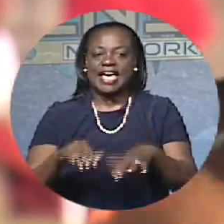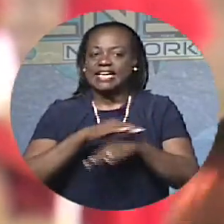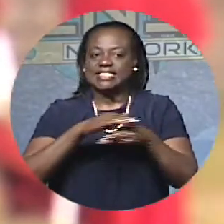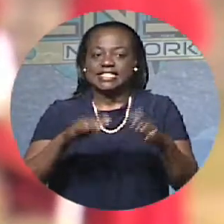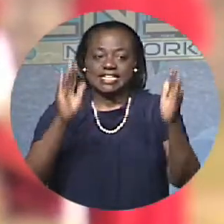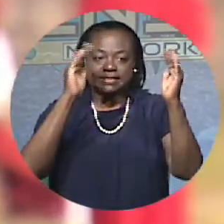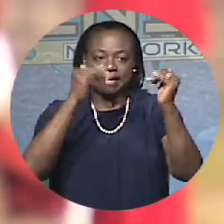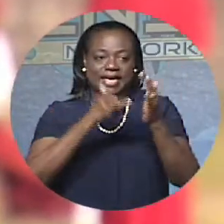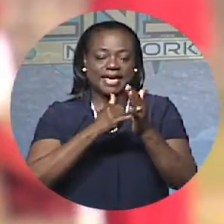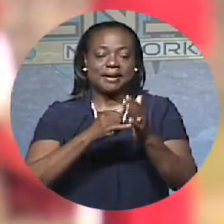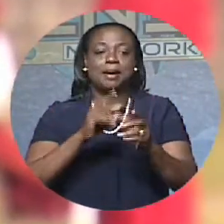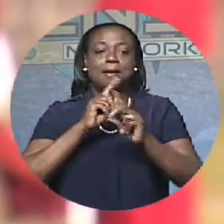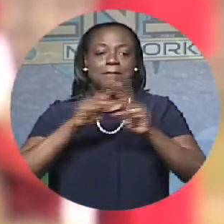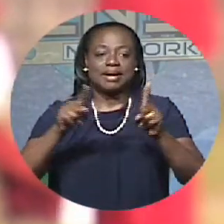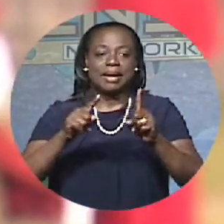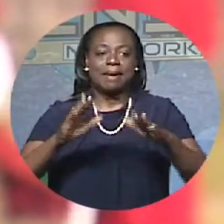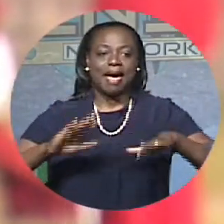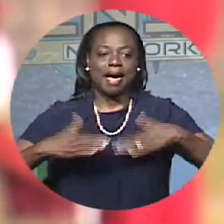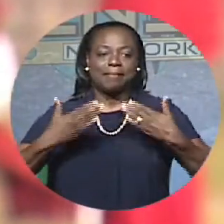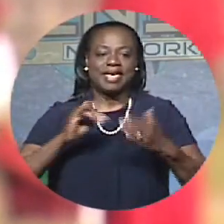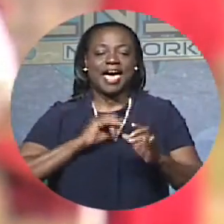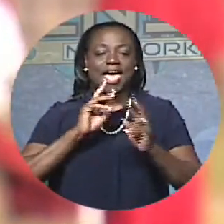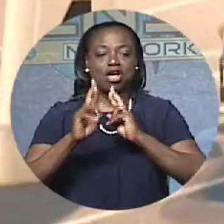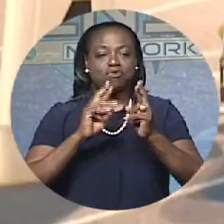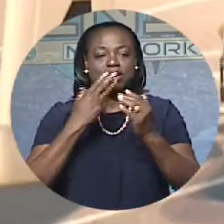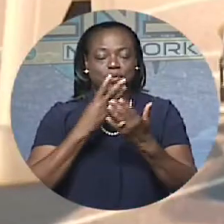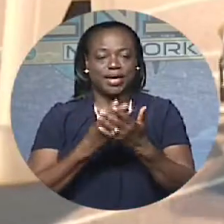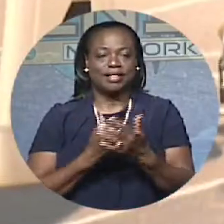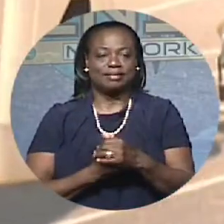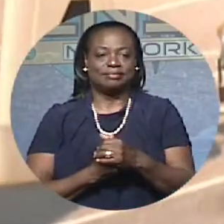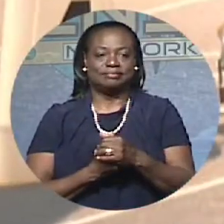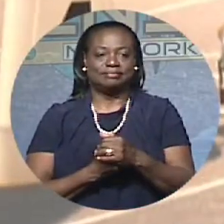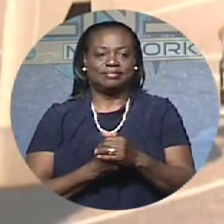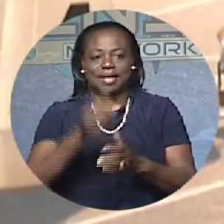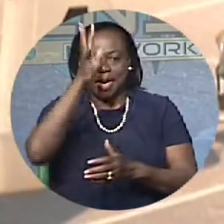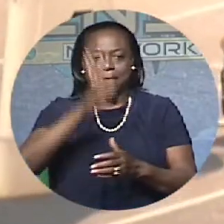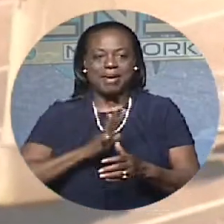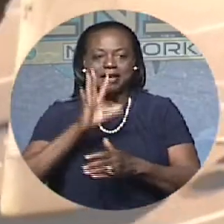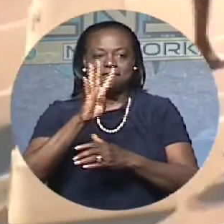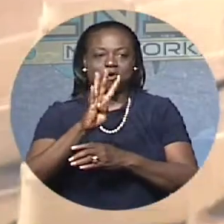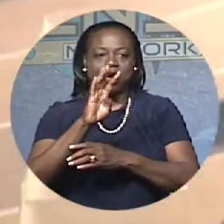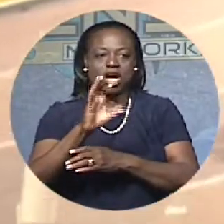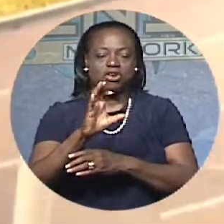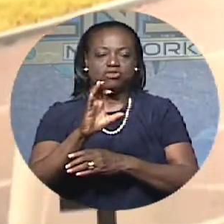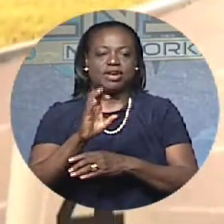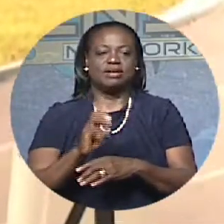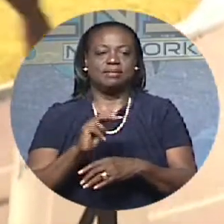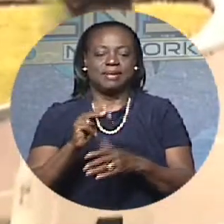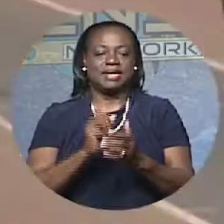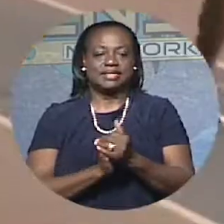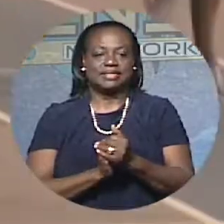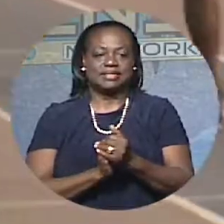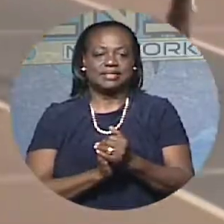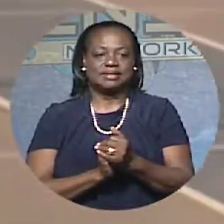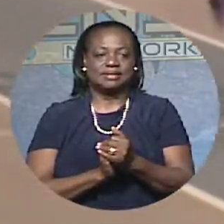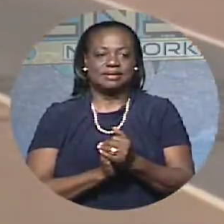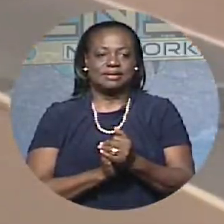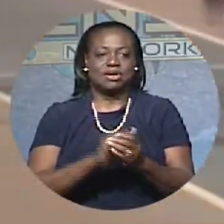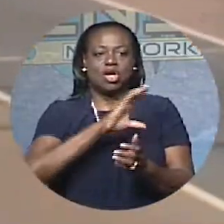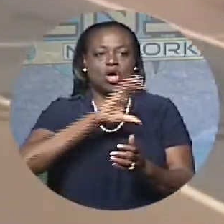glad that I ran that well and, you know, got the A standard as well. Now let's go to the men's 400 meters, where the fastest qualifier was Chris Brown, his